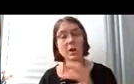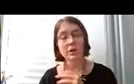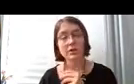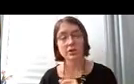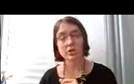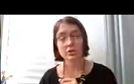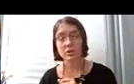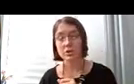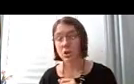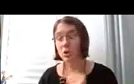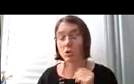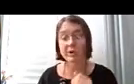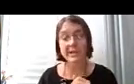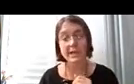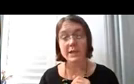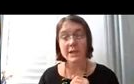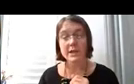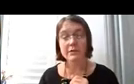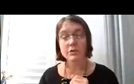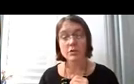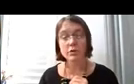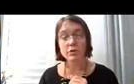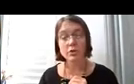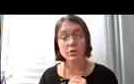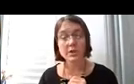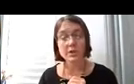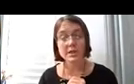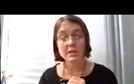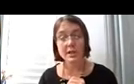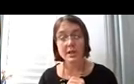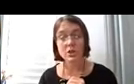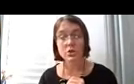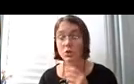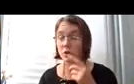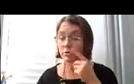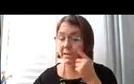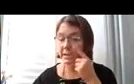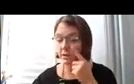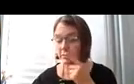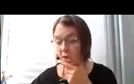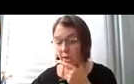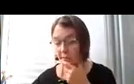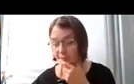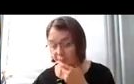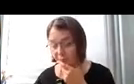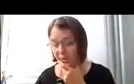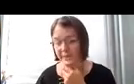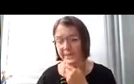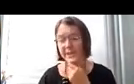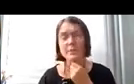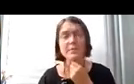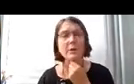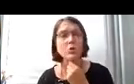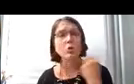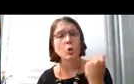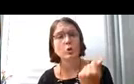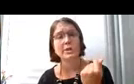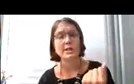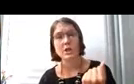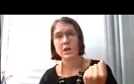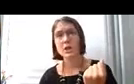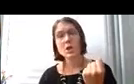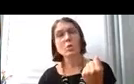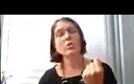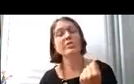challenge per student. Or again, if you're using this in your curriculum time, thinking about your